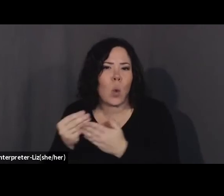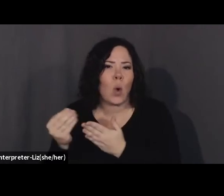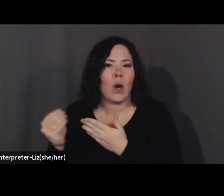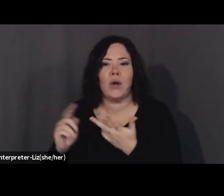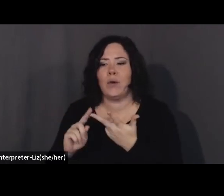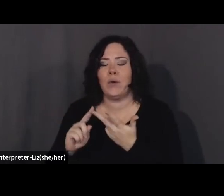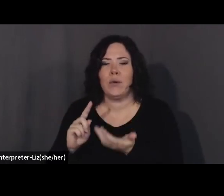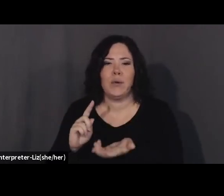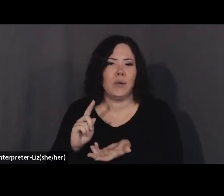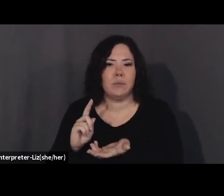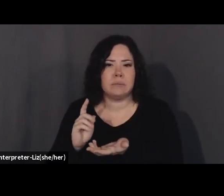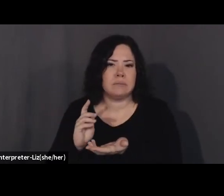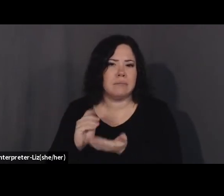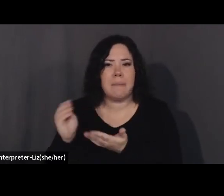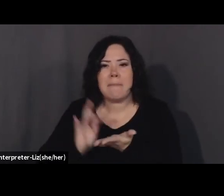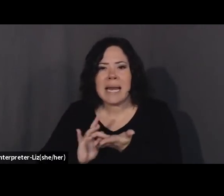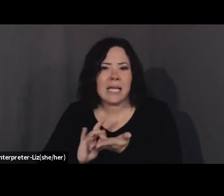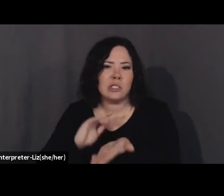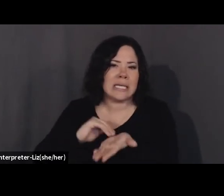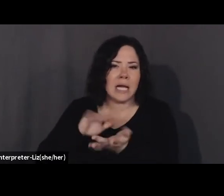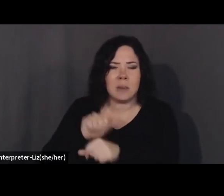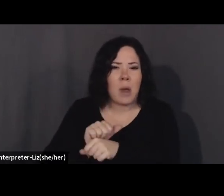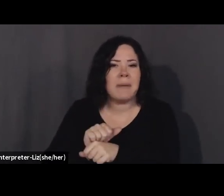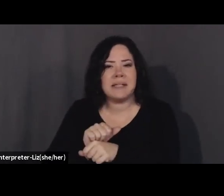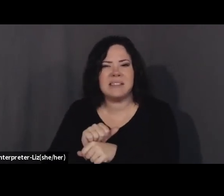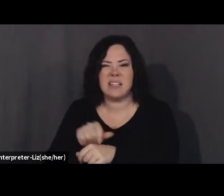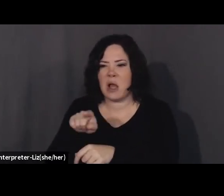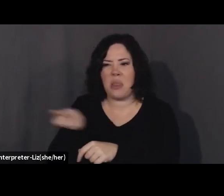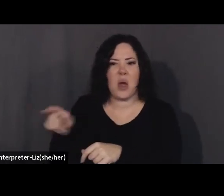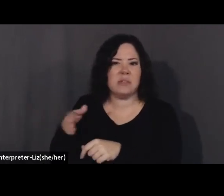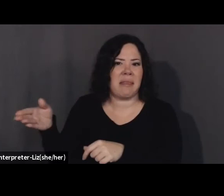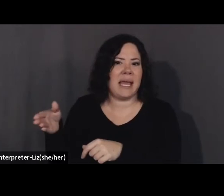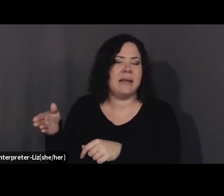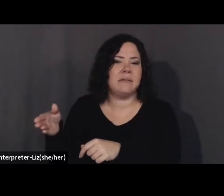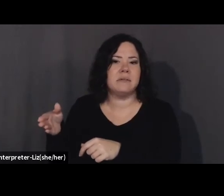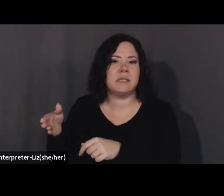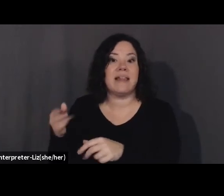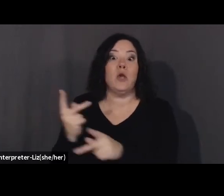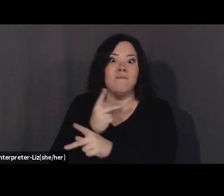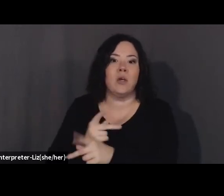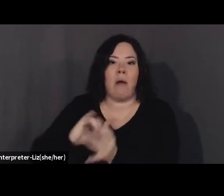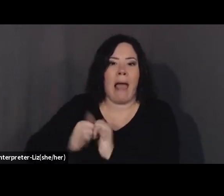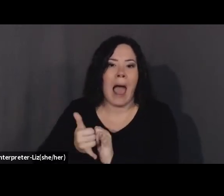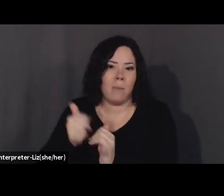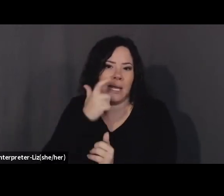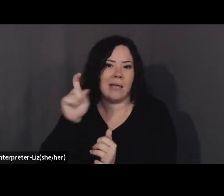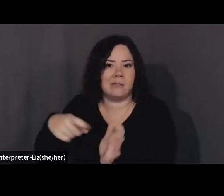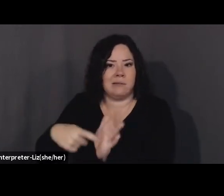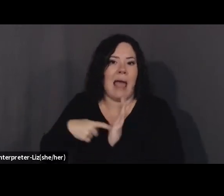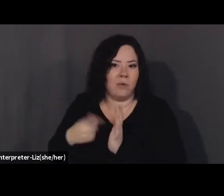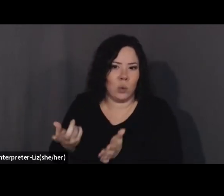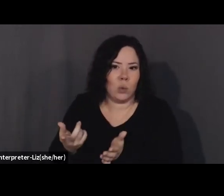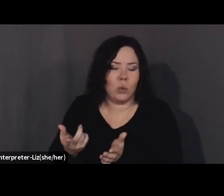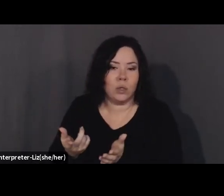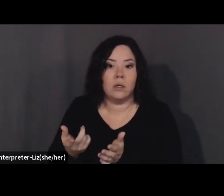picking up, medication, doctor's appointments. Those are the things that you kind of find a way to do if you have to.